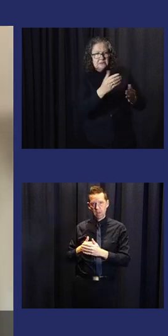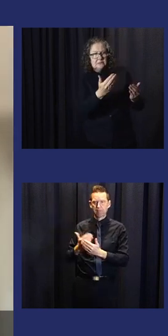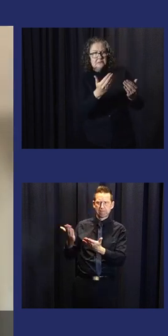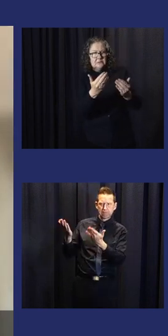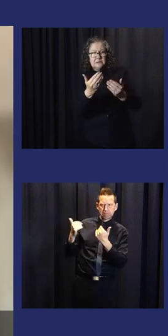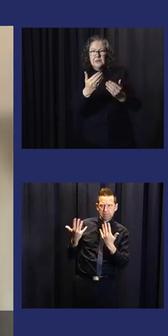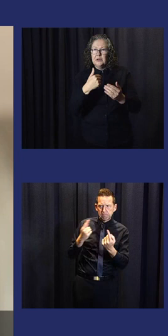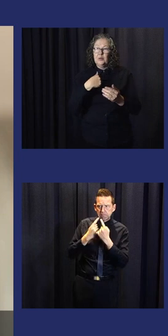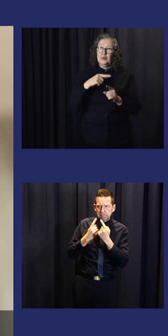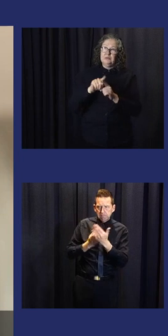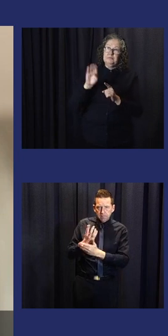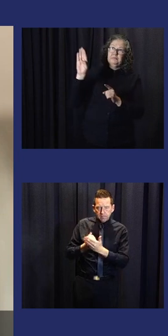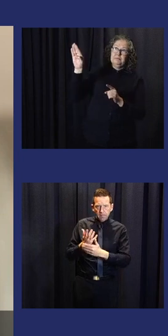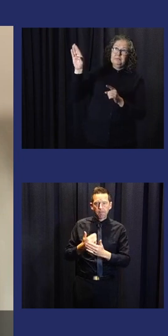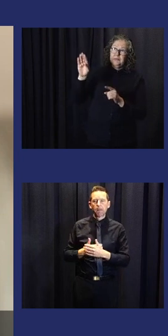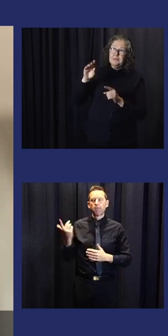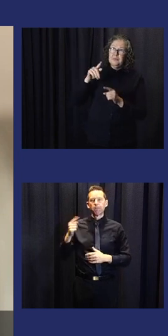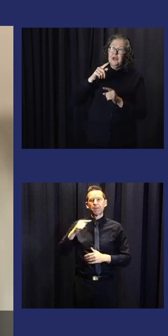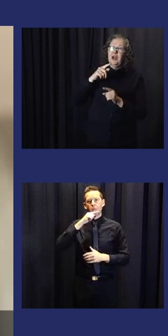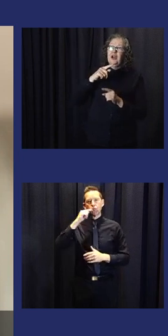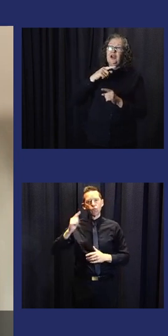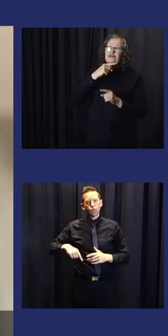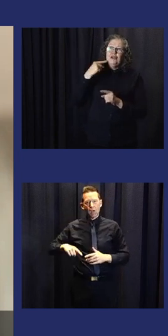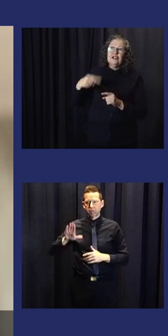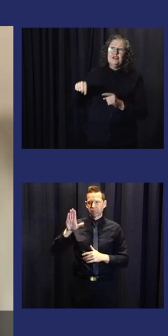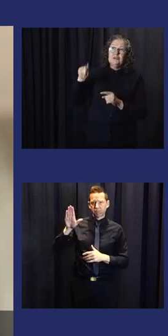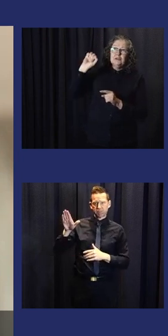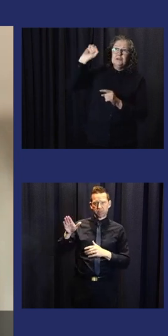from both the Russian Federation and the